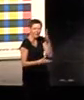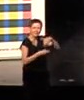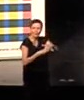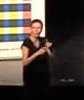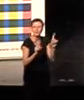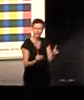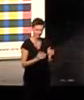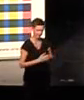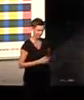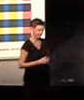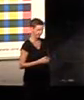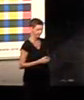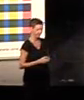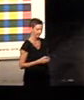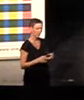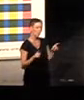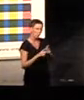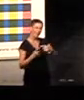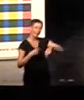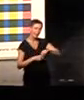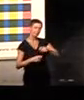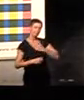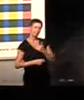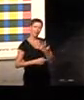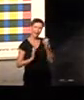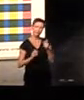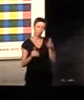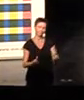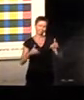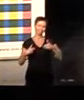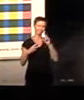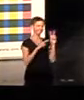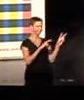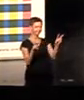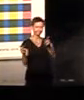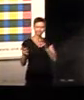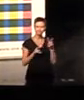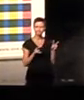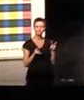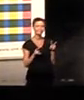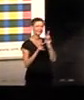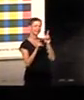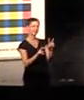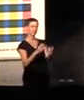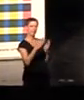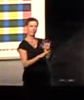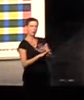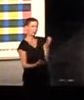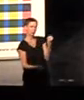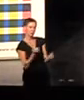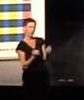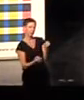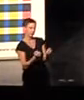bios left to step elke van bubble open our users without touching led lion dek